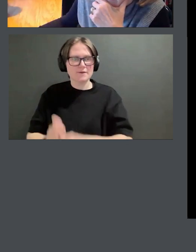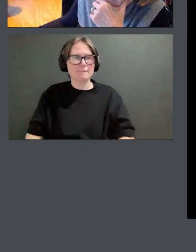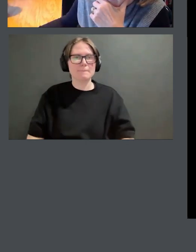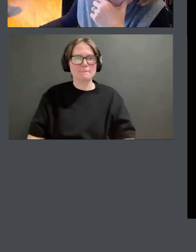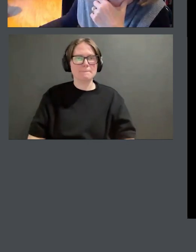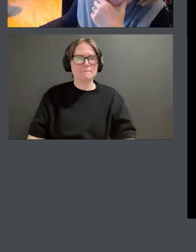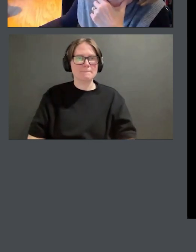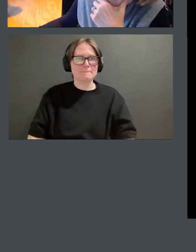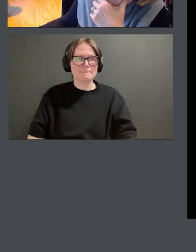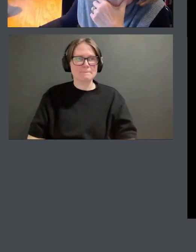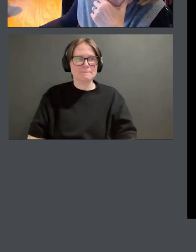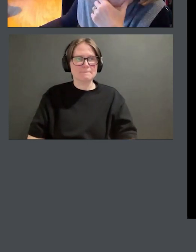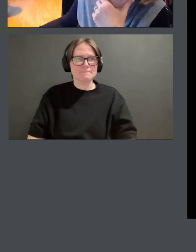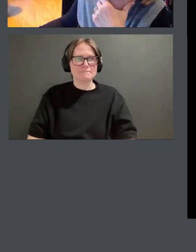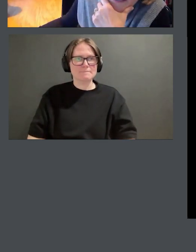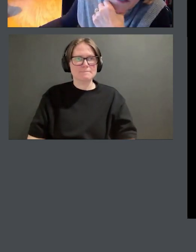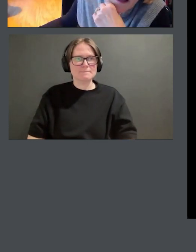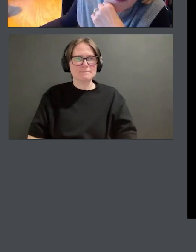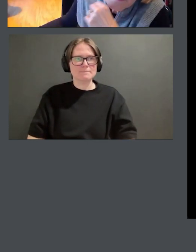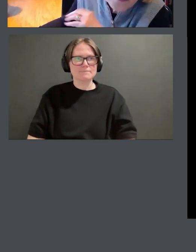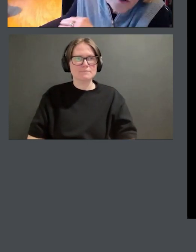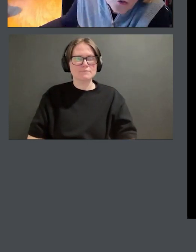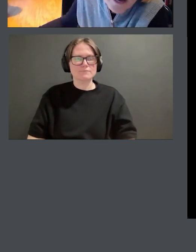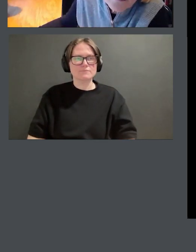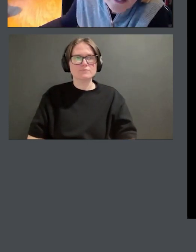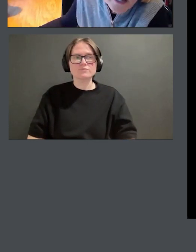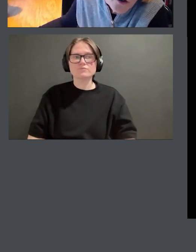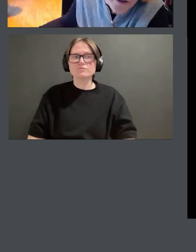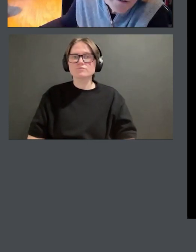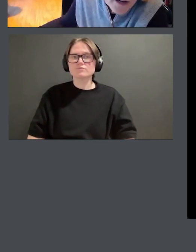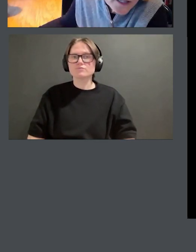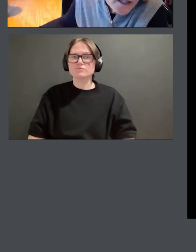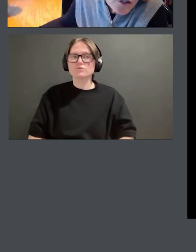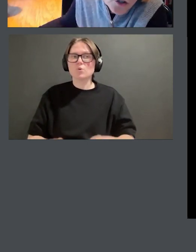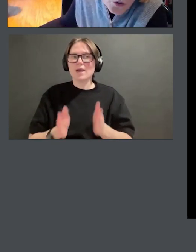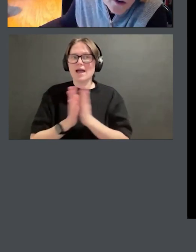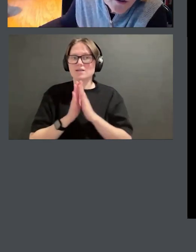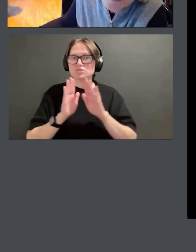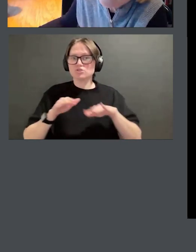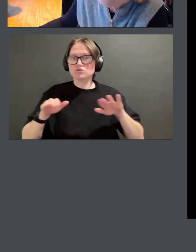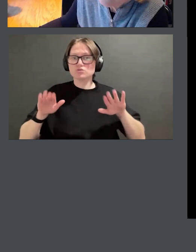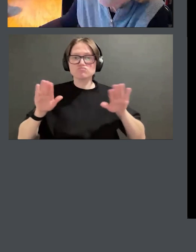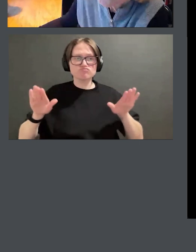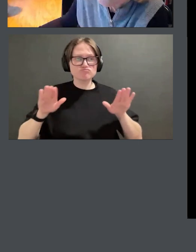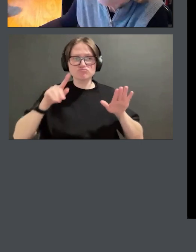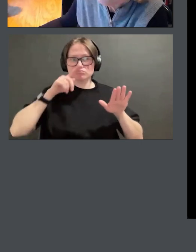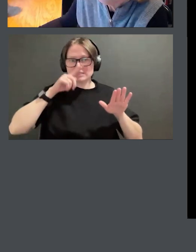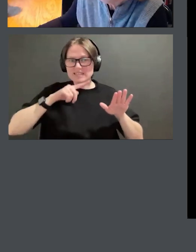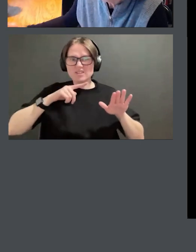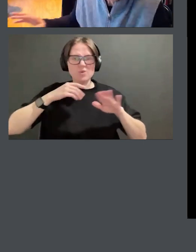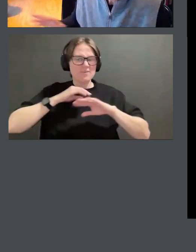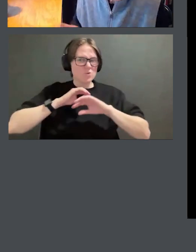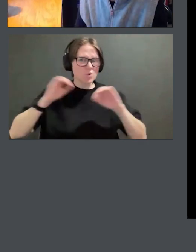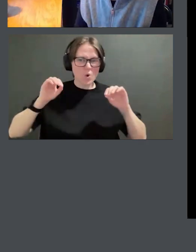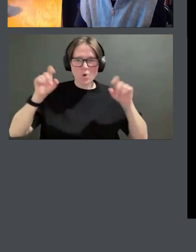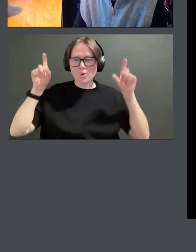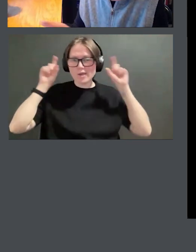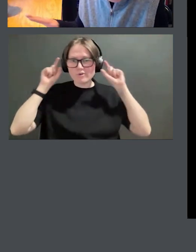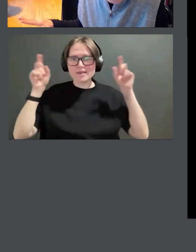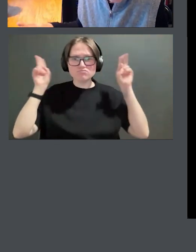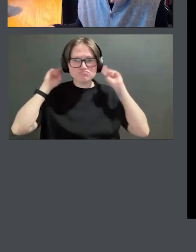ask children to pretend like they don't have any hearing devices, no hearing technology. You're